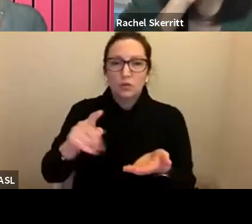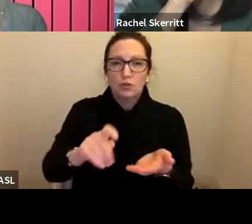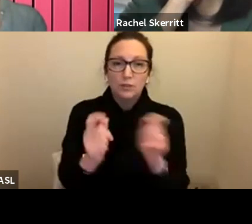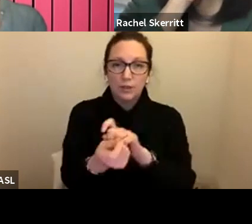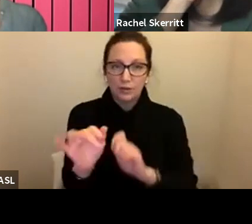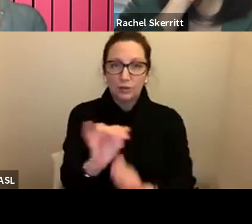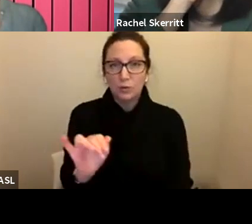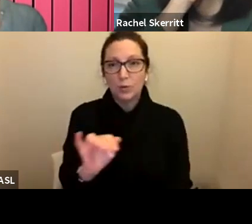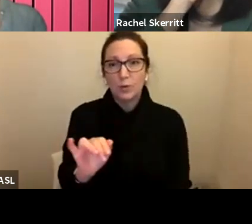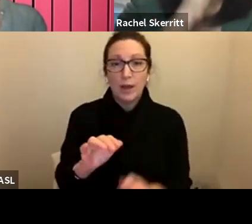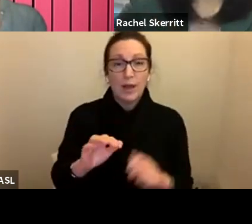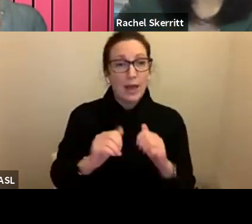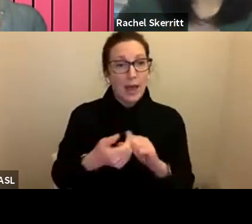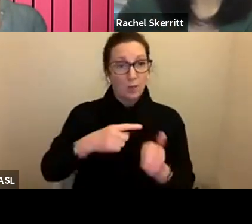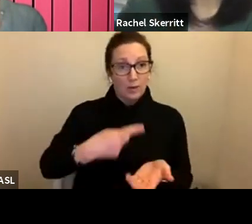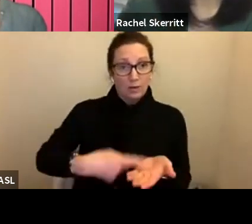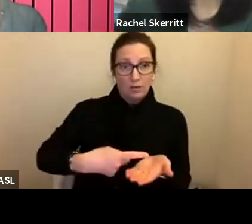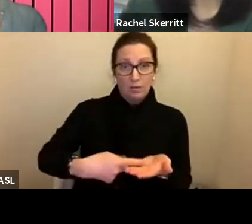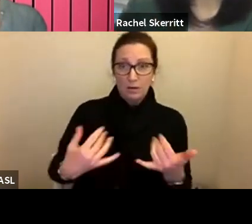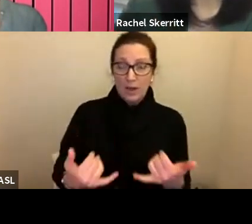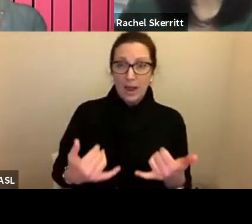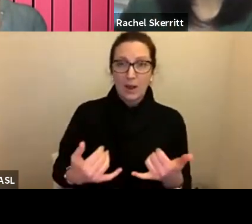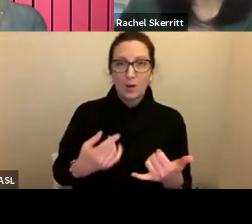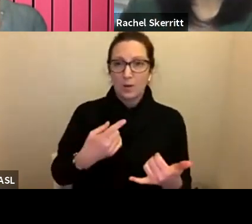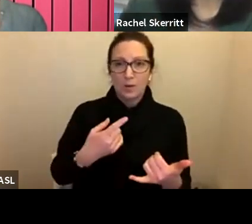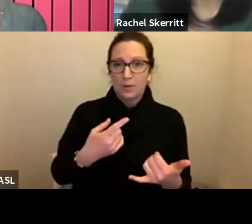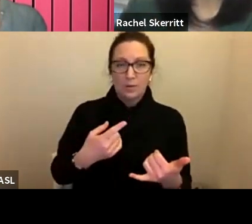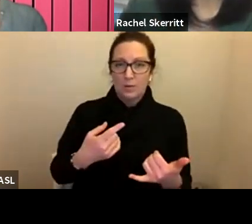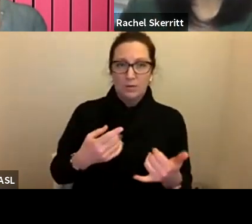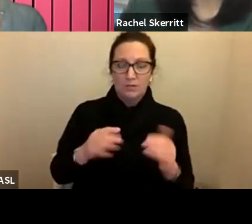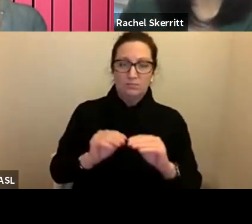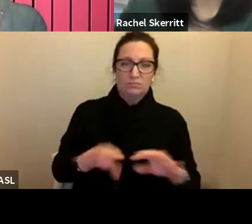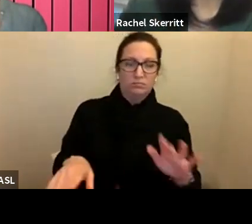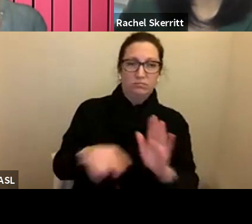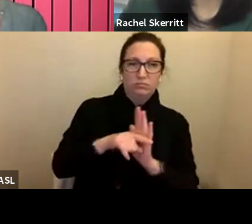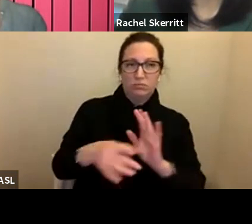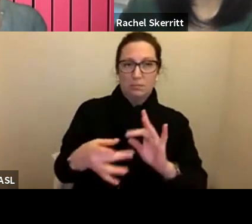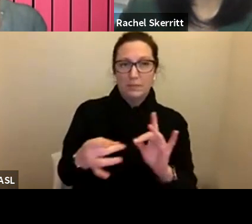that we're talking about it now says bad things to all of our kids.